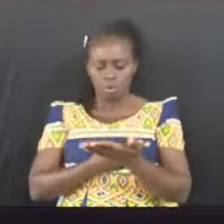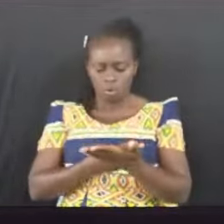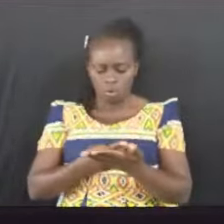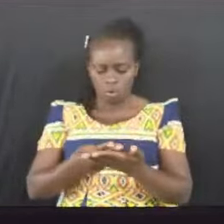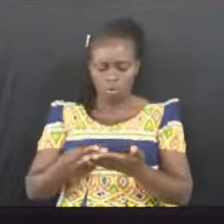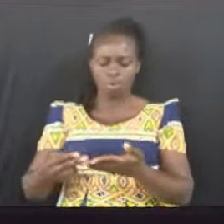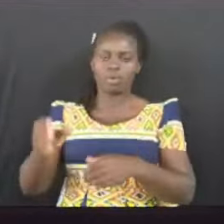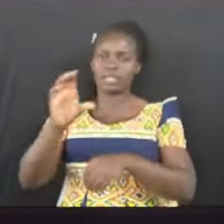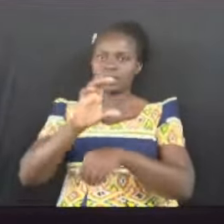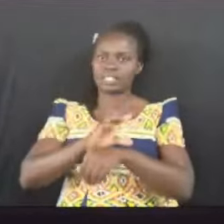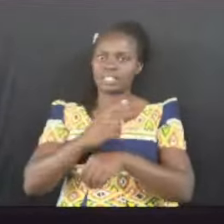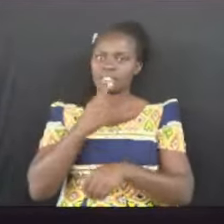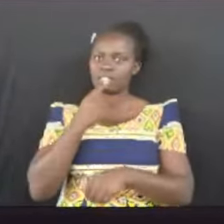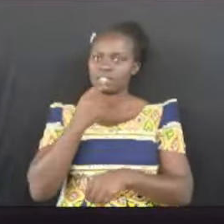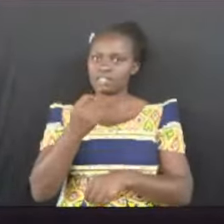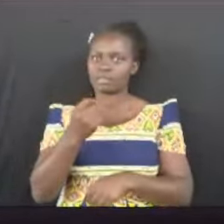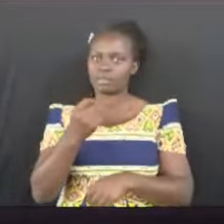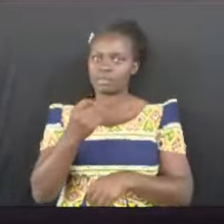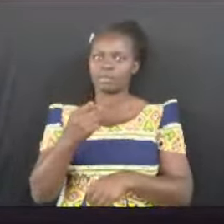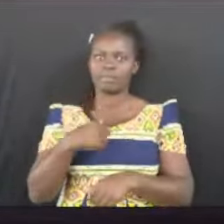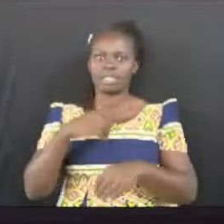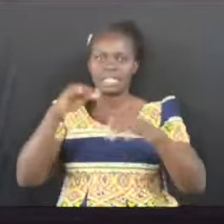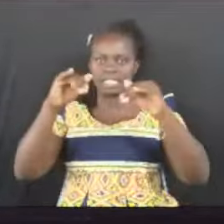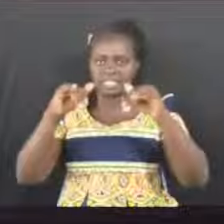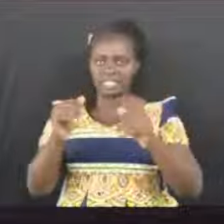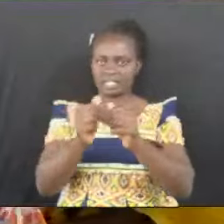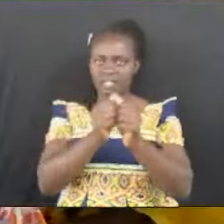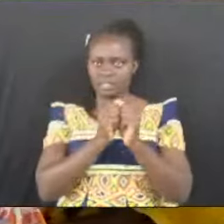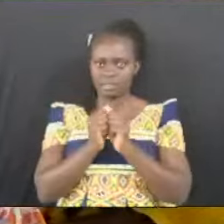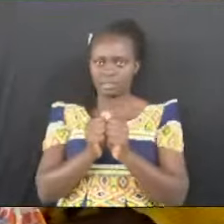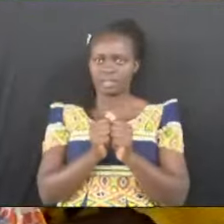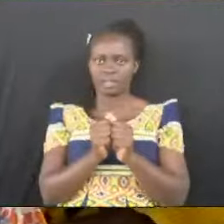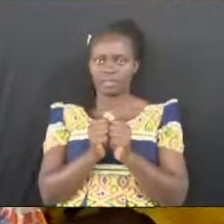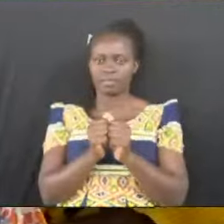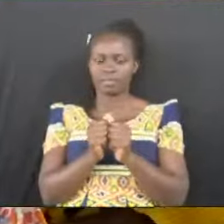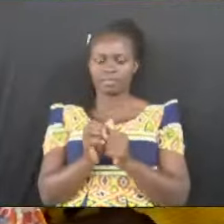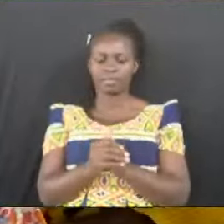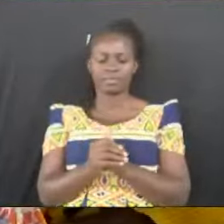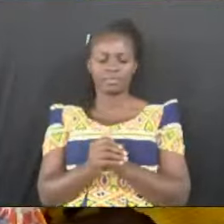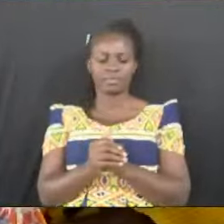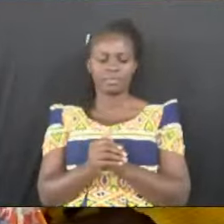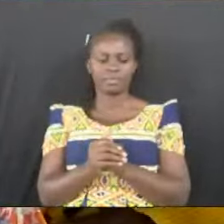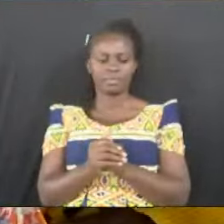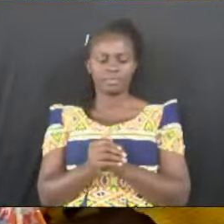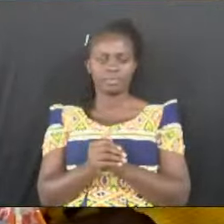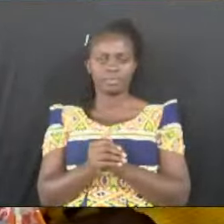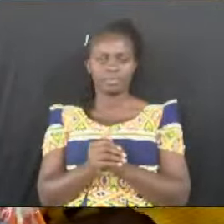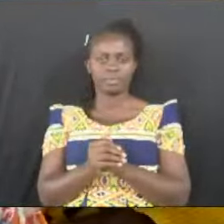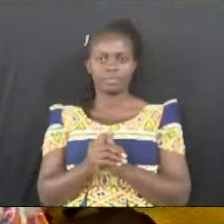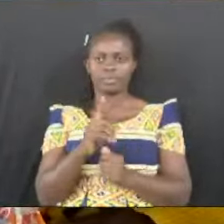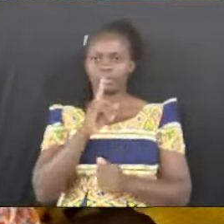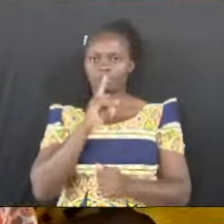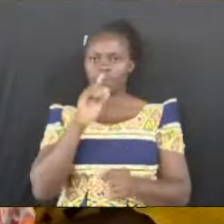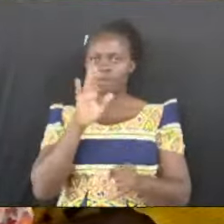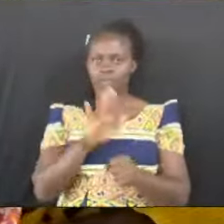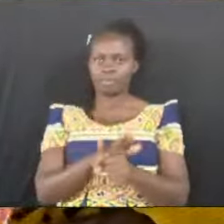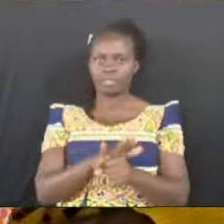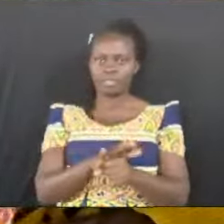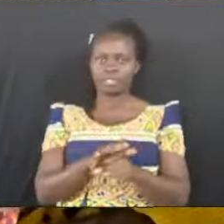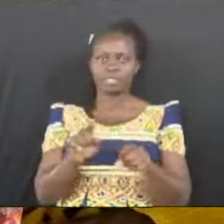these three themes: freedom, liberation, covenant, and then